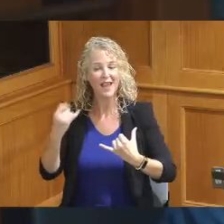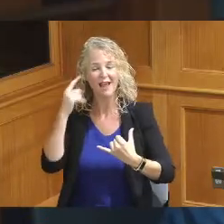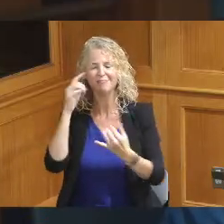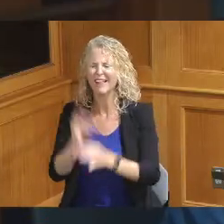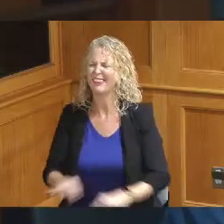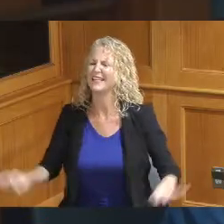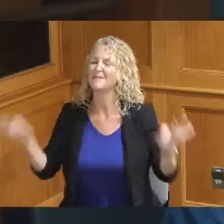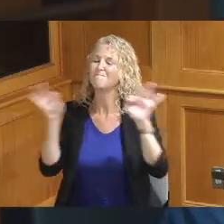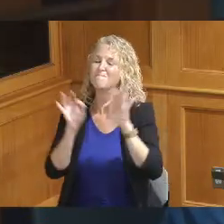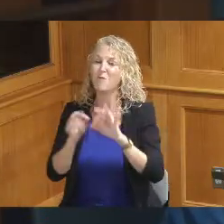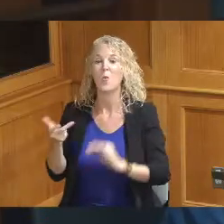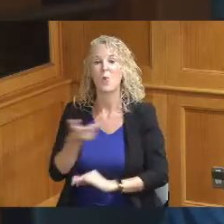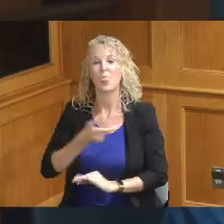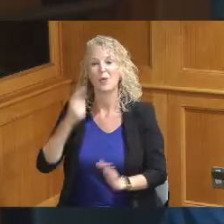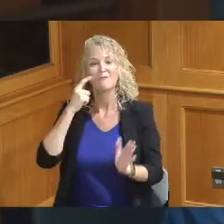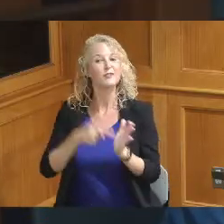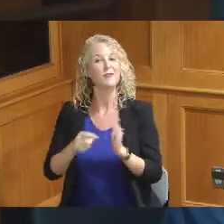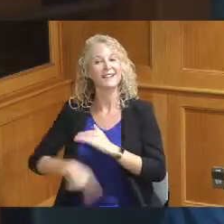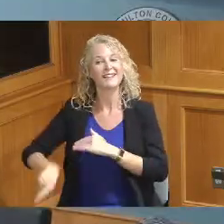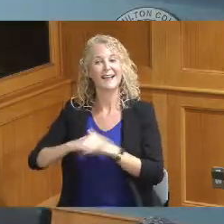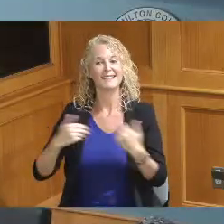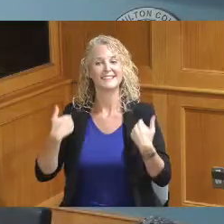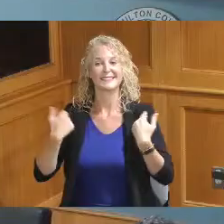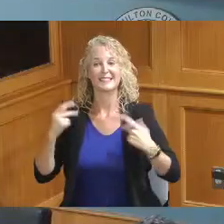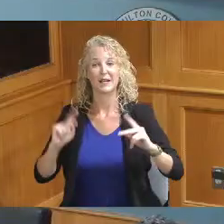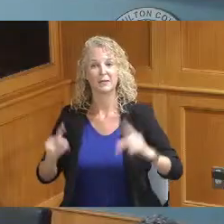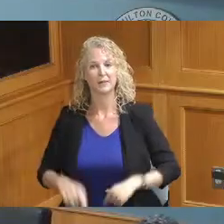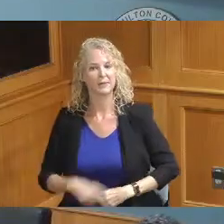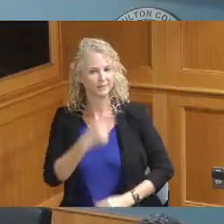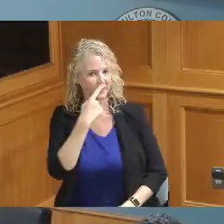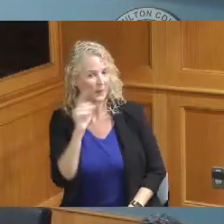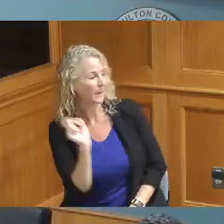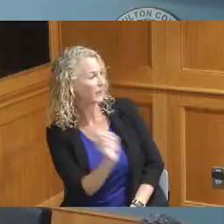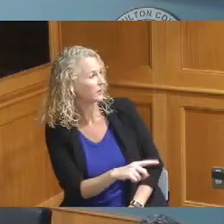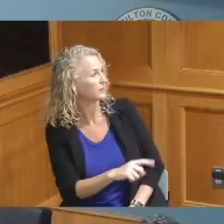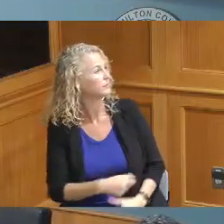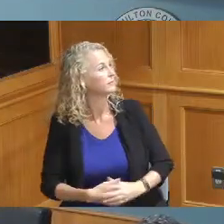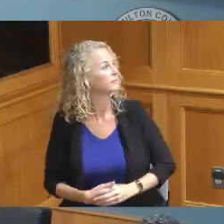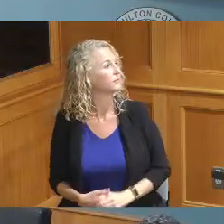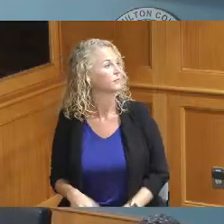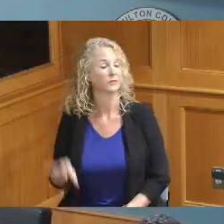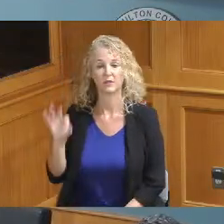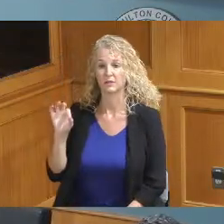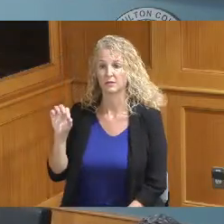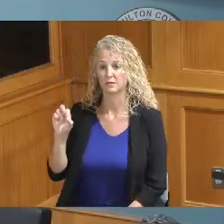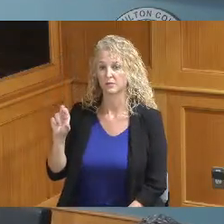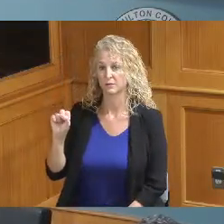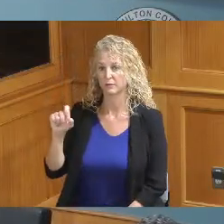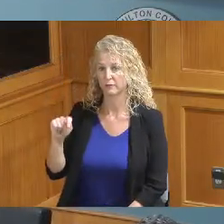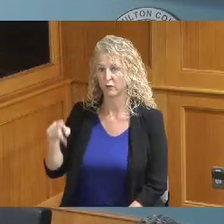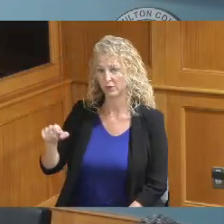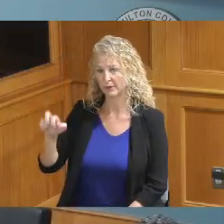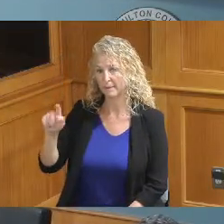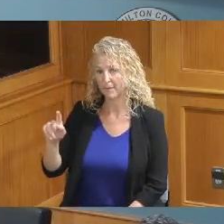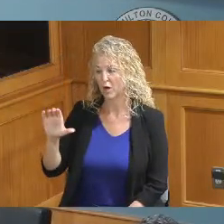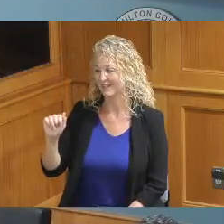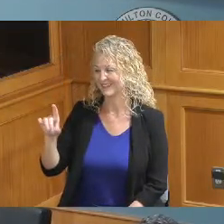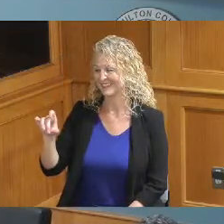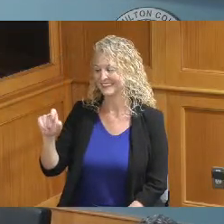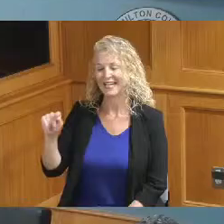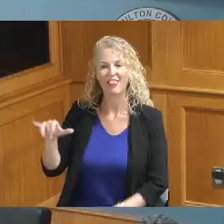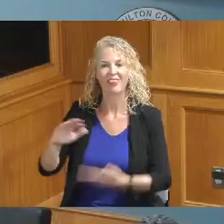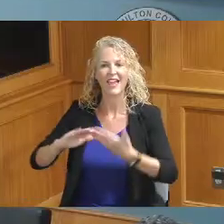for our board to take this moment. Can I ask a question? Sure. So Forest Park cadets, how did you end up in Forest